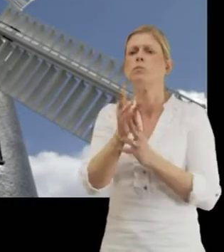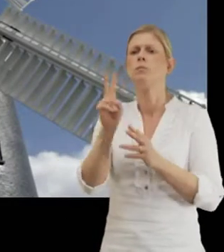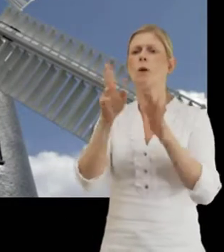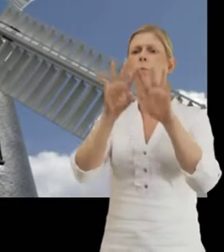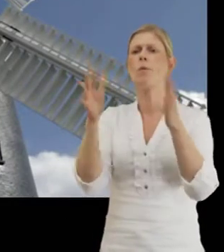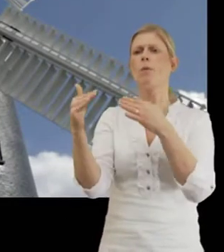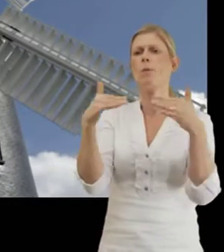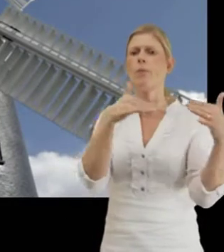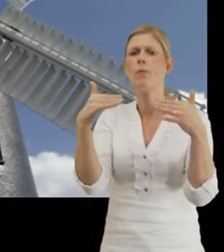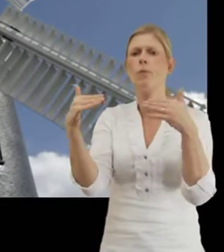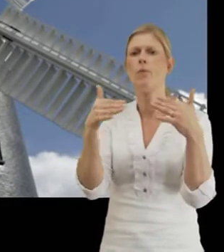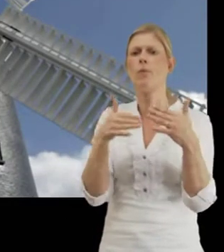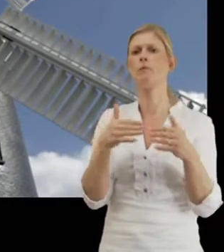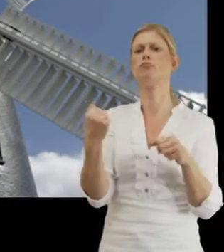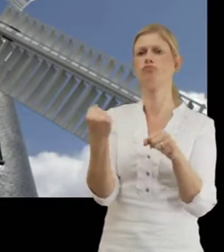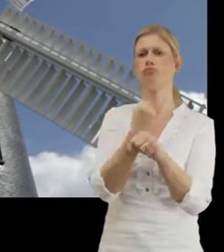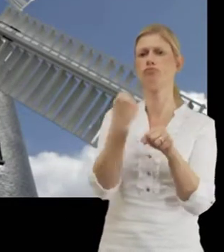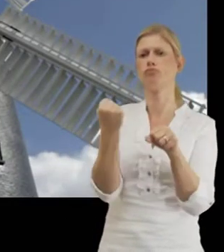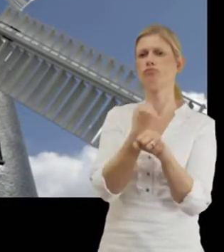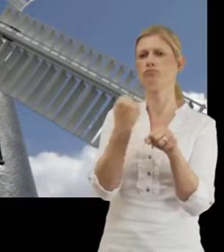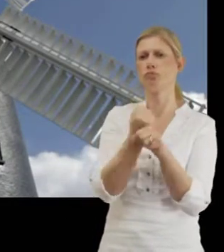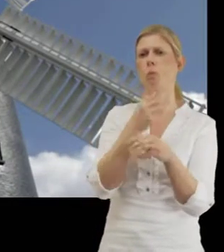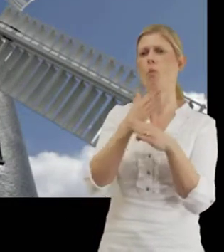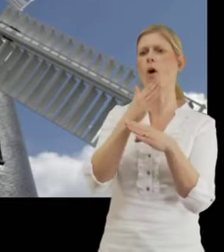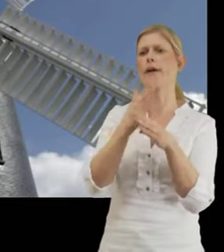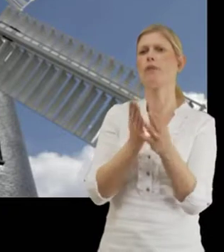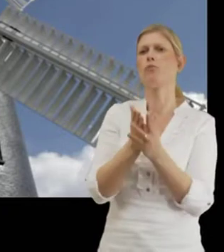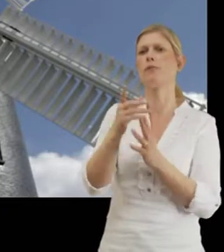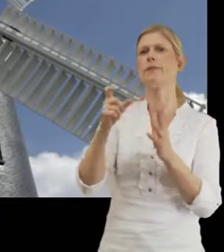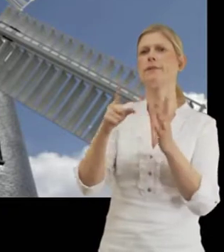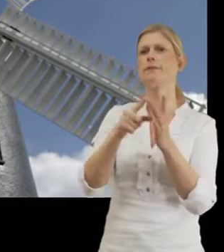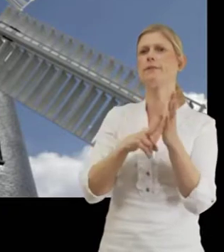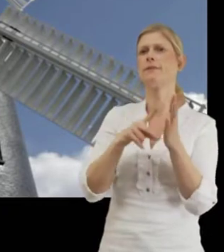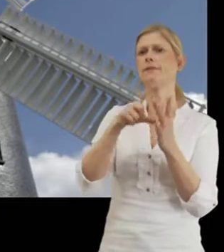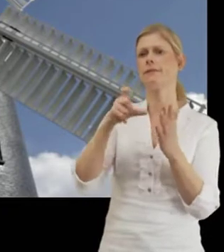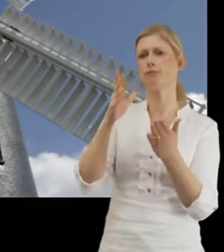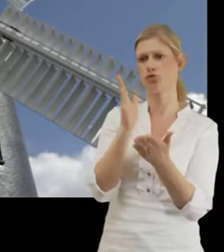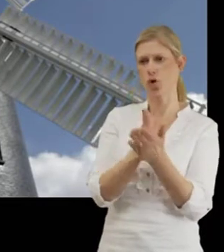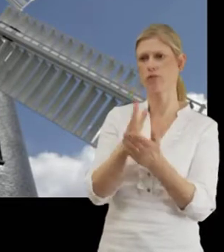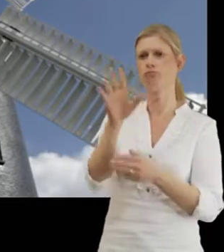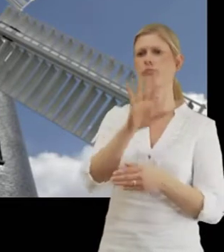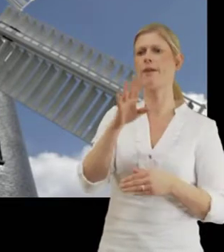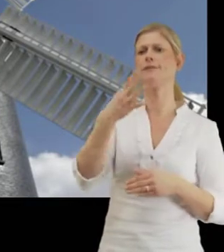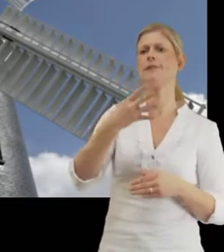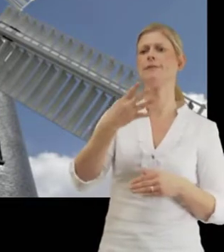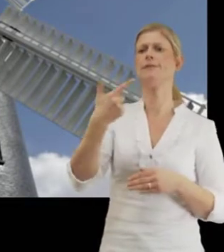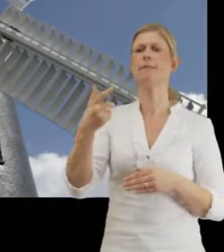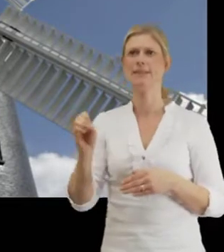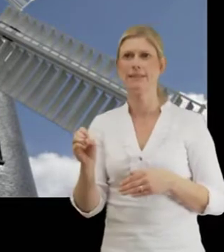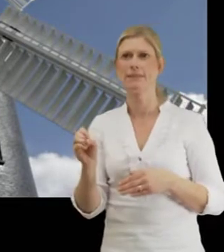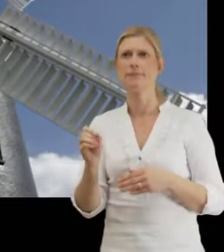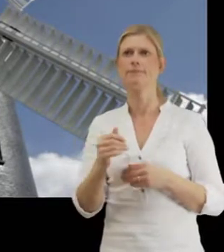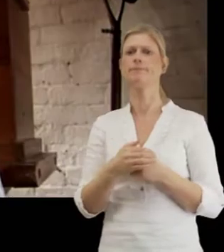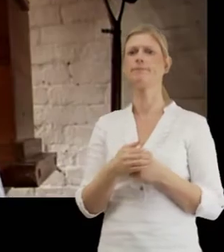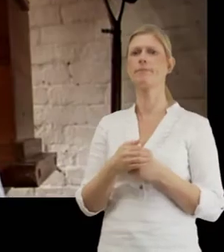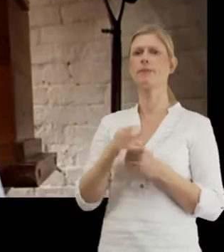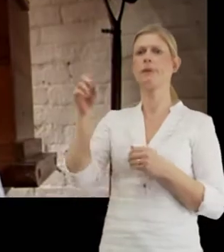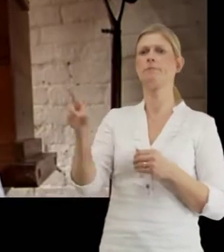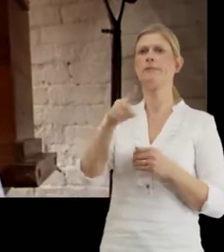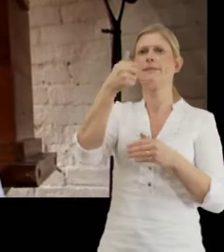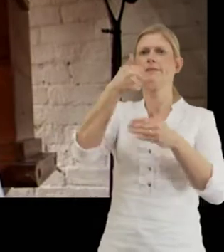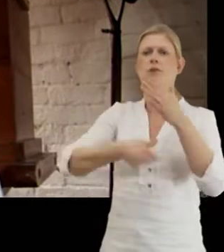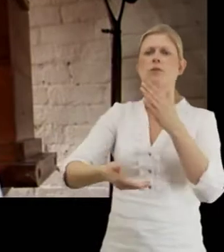Second World War and was restored to working order by the Civic Trust in the 1970s. Mill